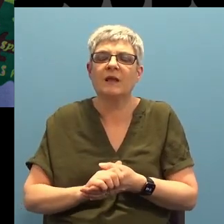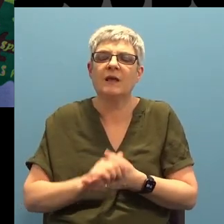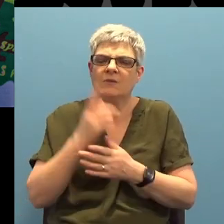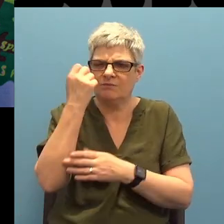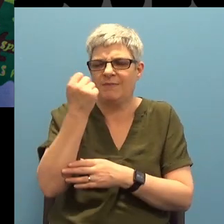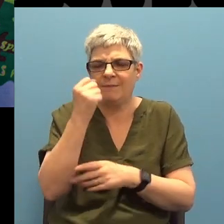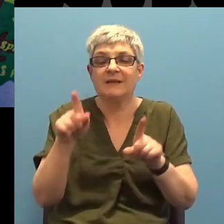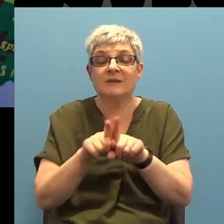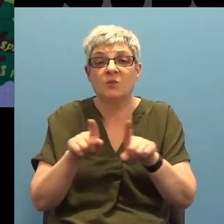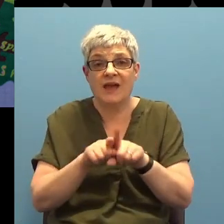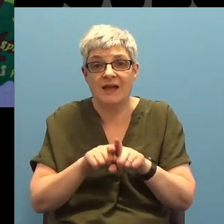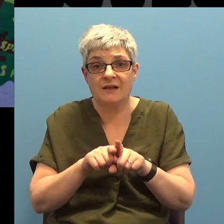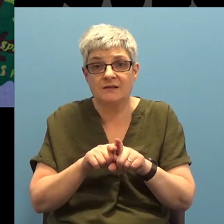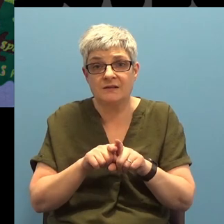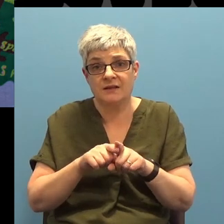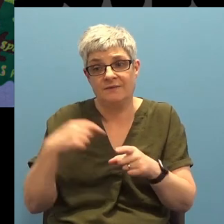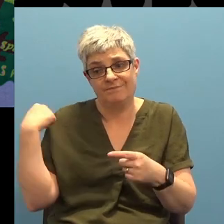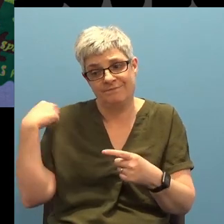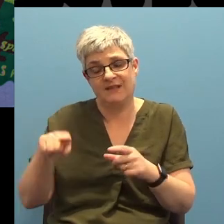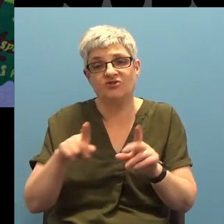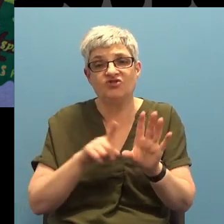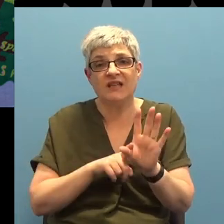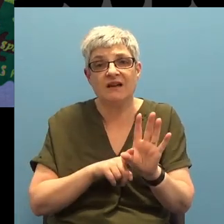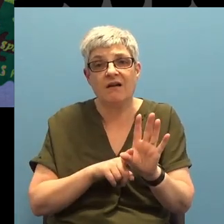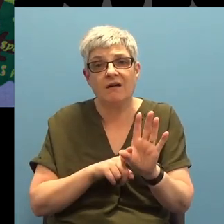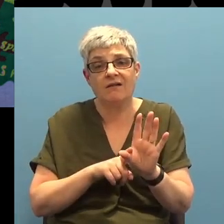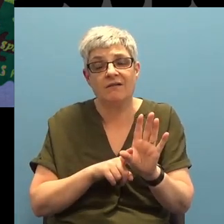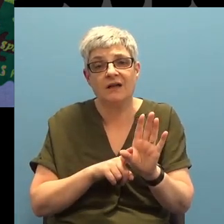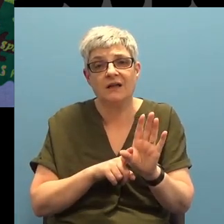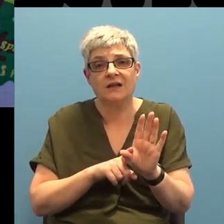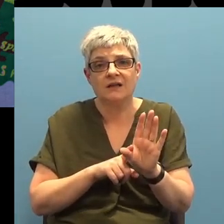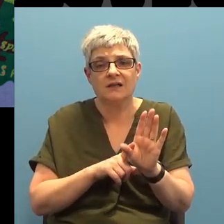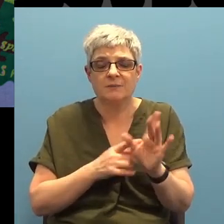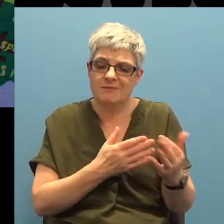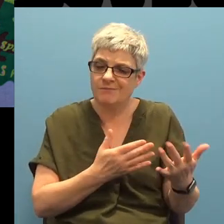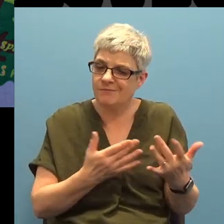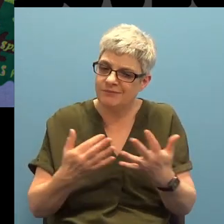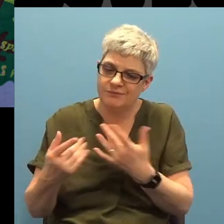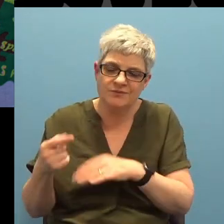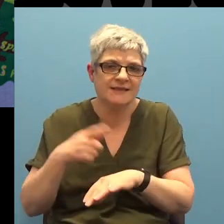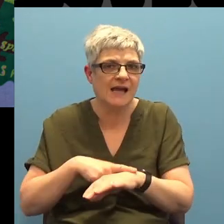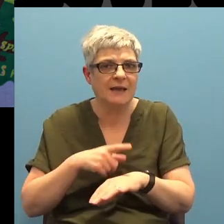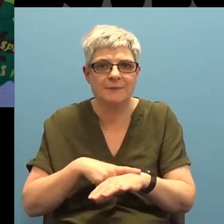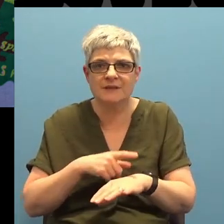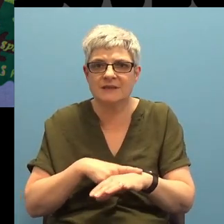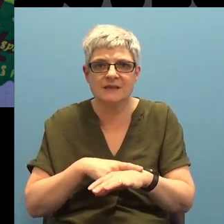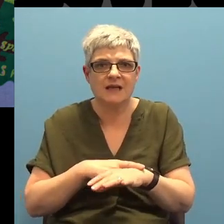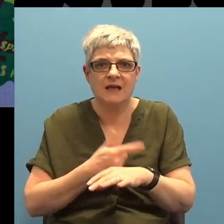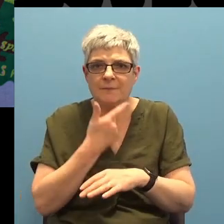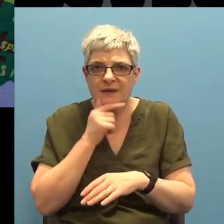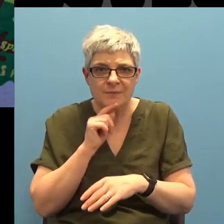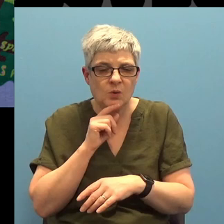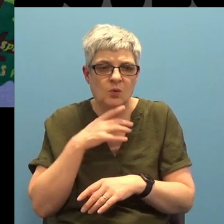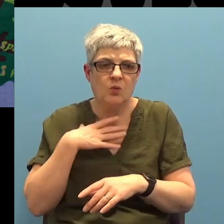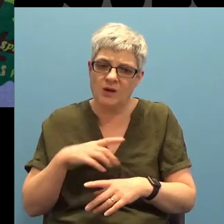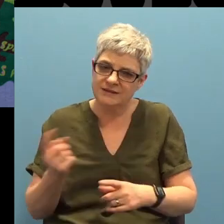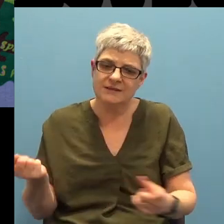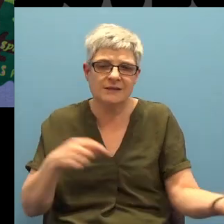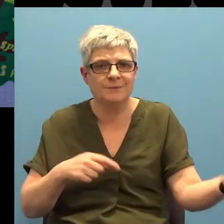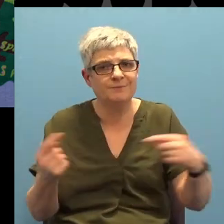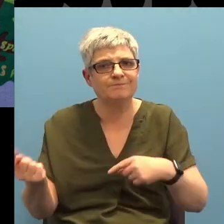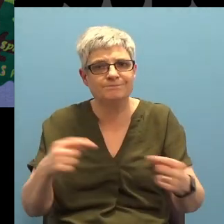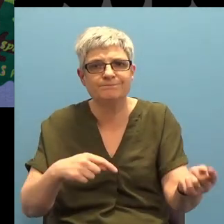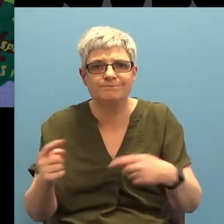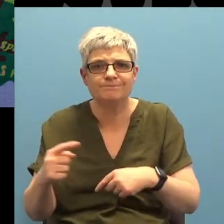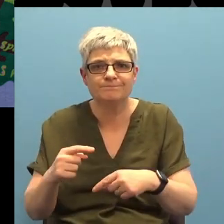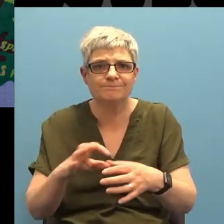We remember too that in this past year, there's been many another time when folks had wanted to gather.